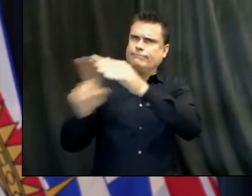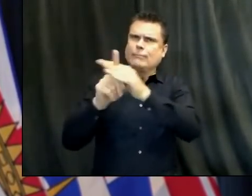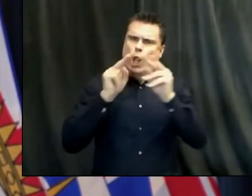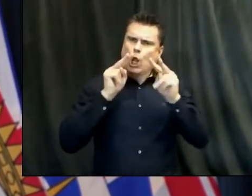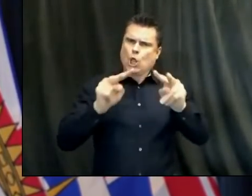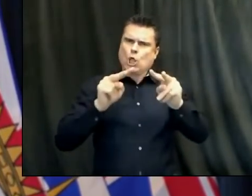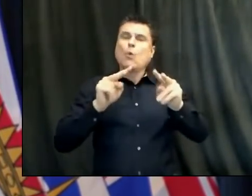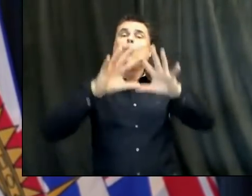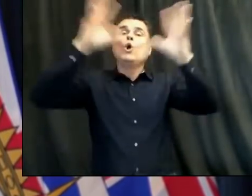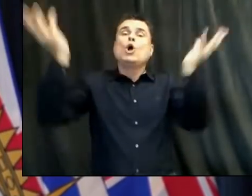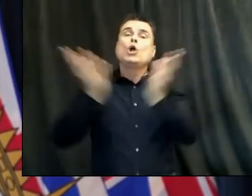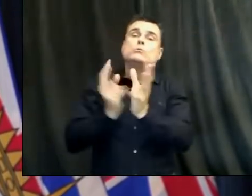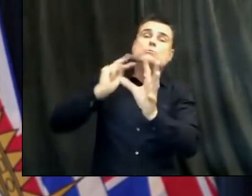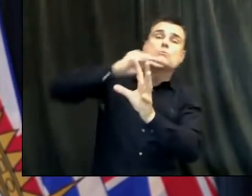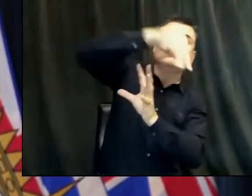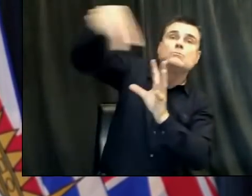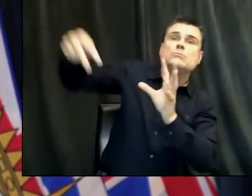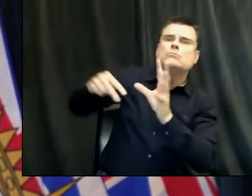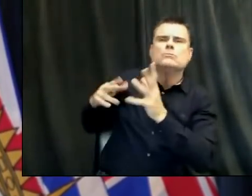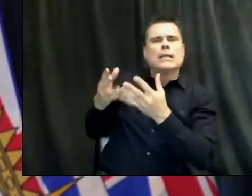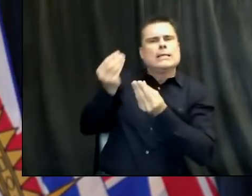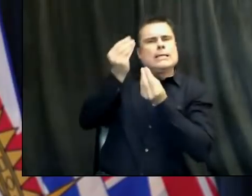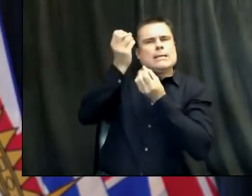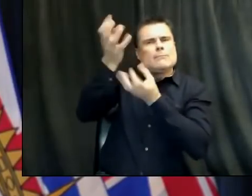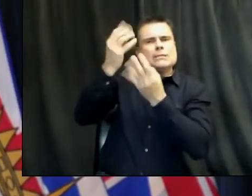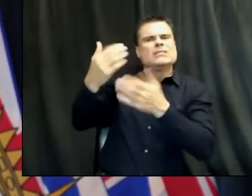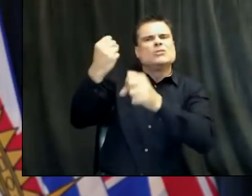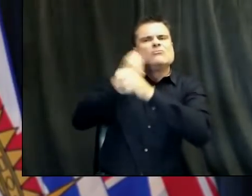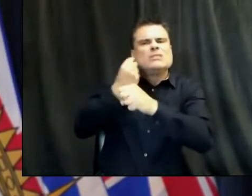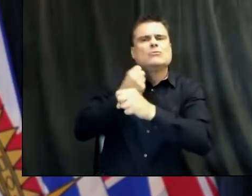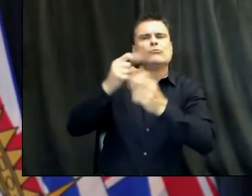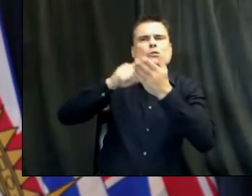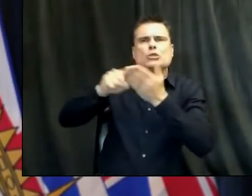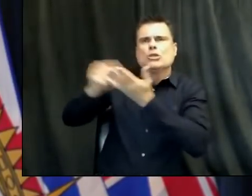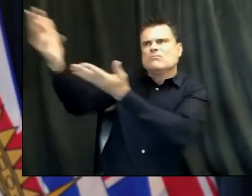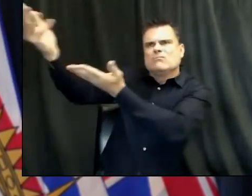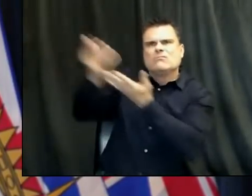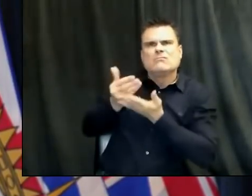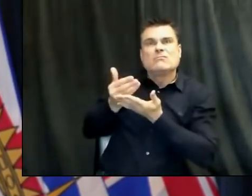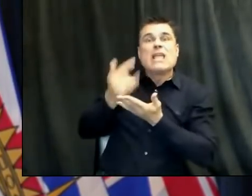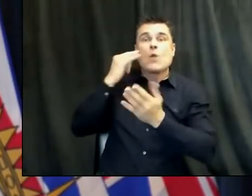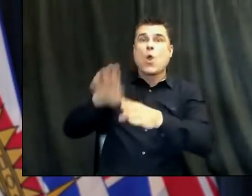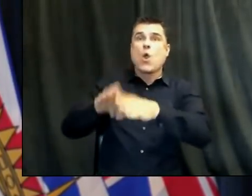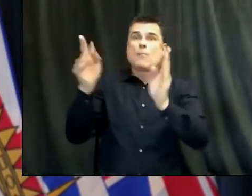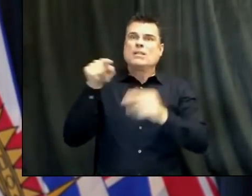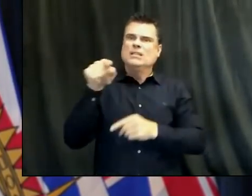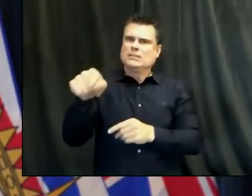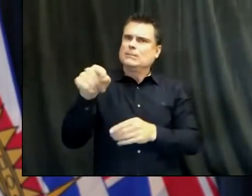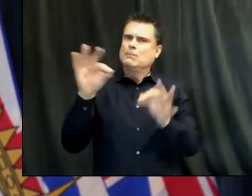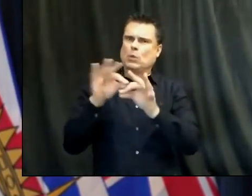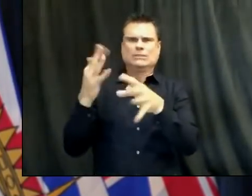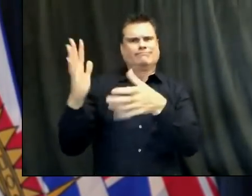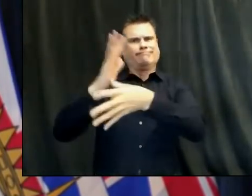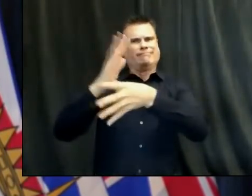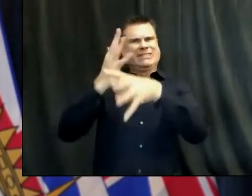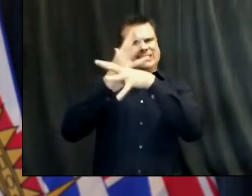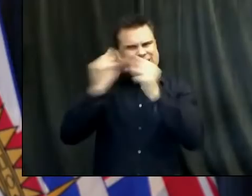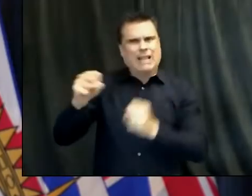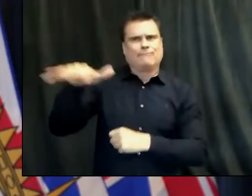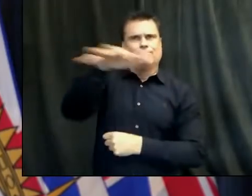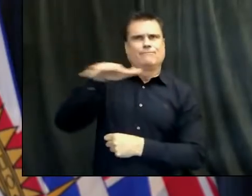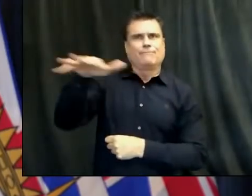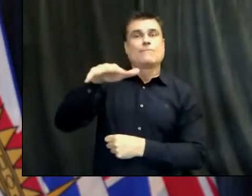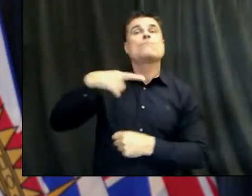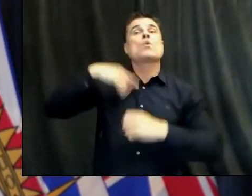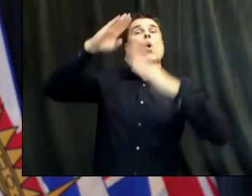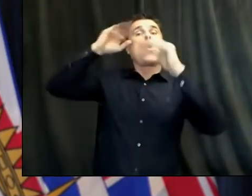get things right so that when they restart, it can be done safely. And we hope that that guidance will be available. I